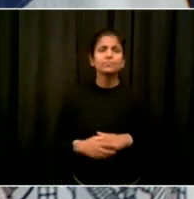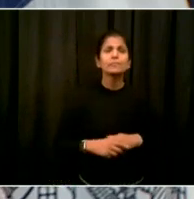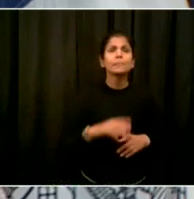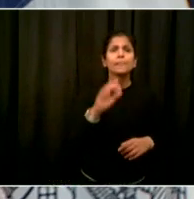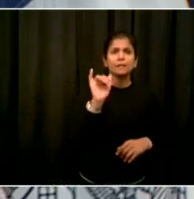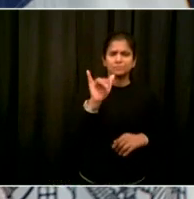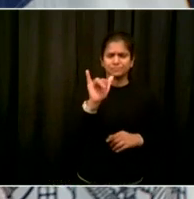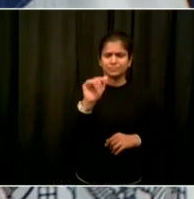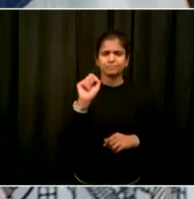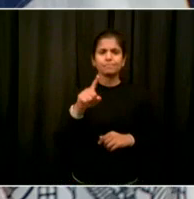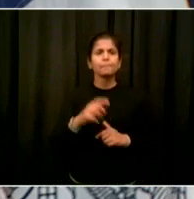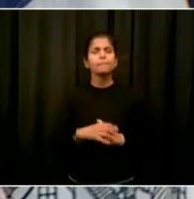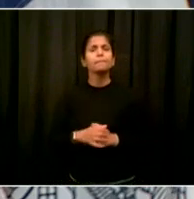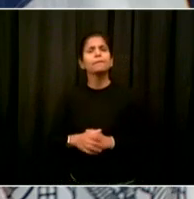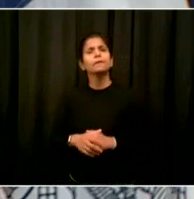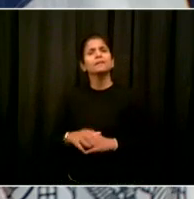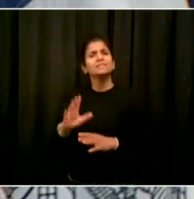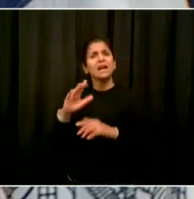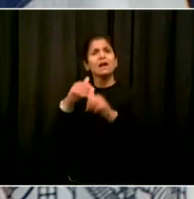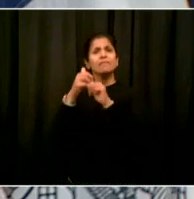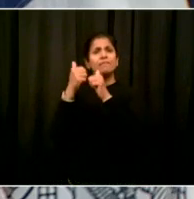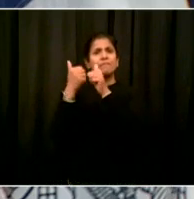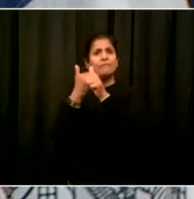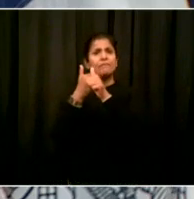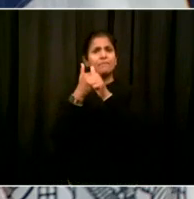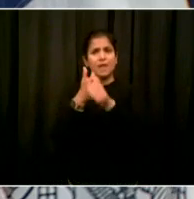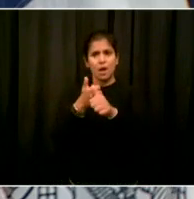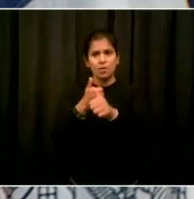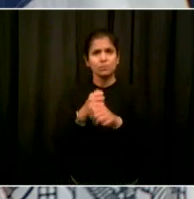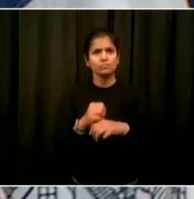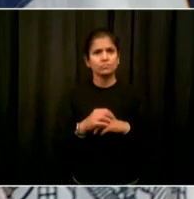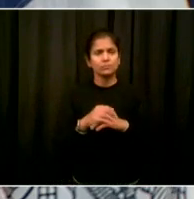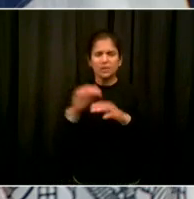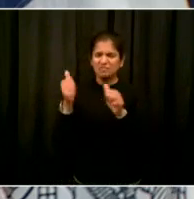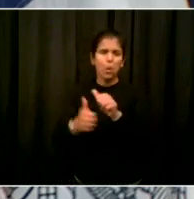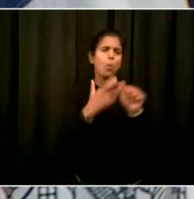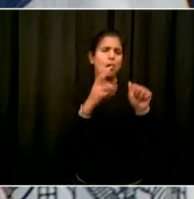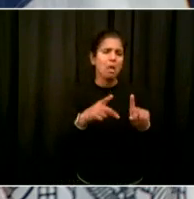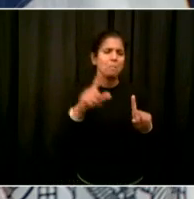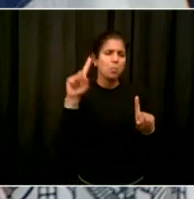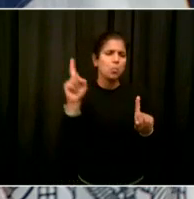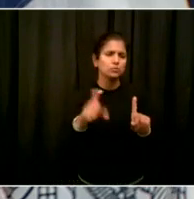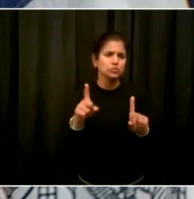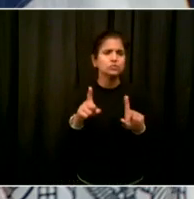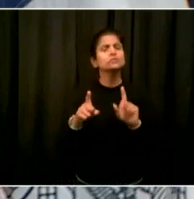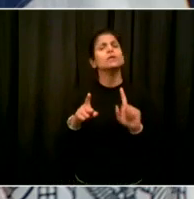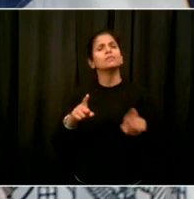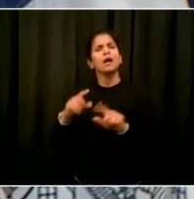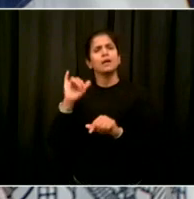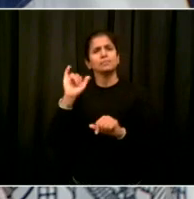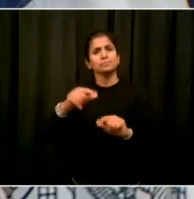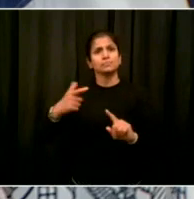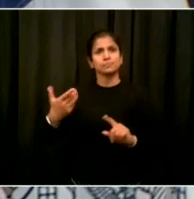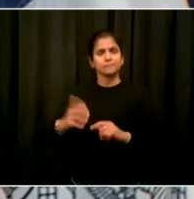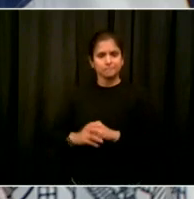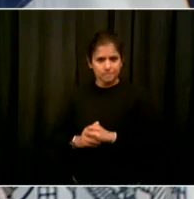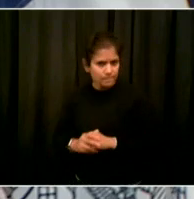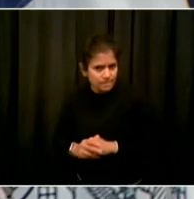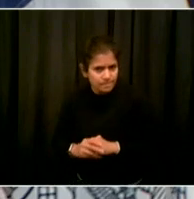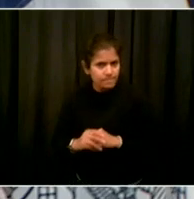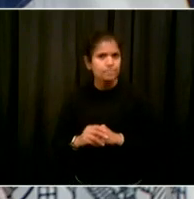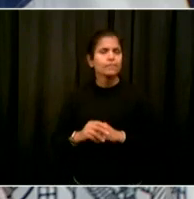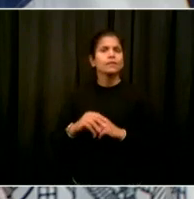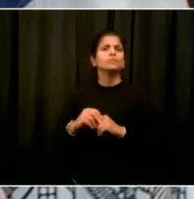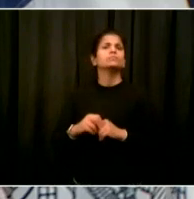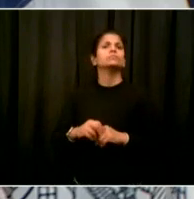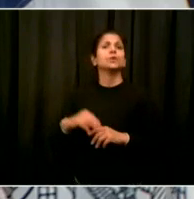earlier, where these increases are coming from. I understand that you can't trace it specifically to, it's restaurants or